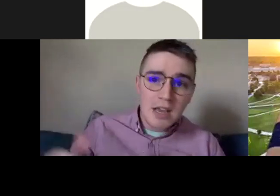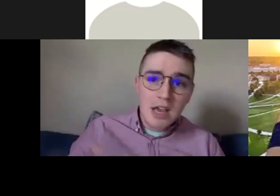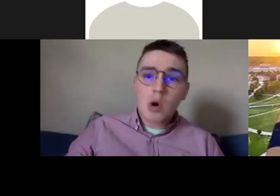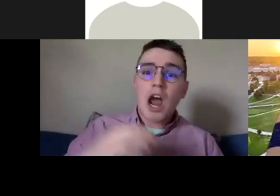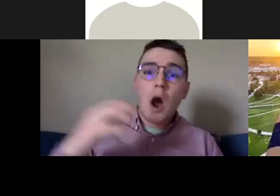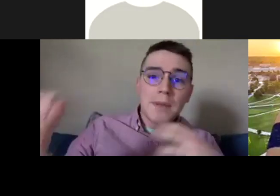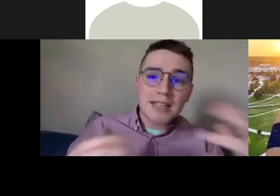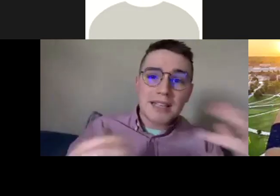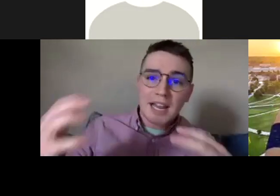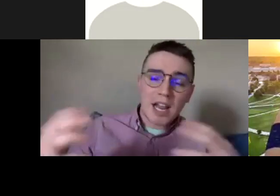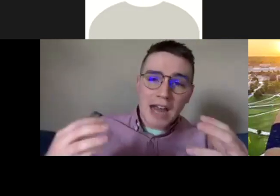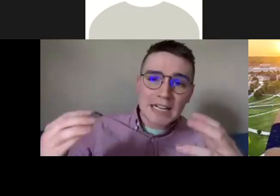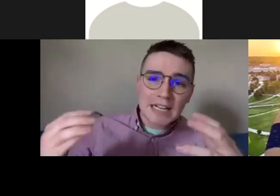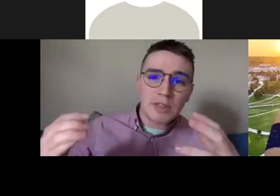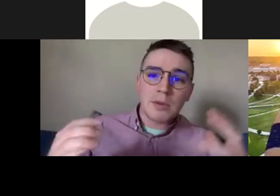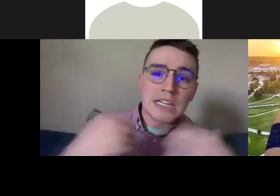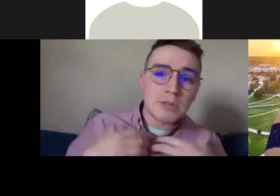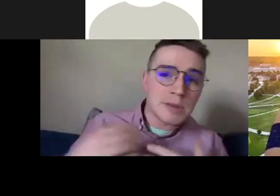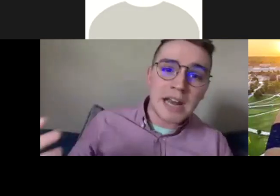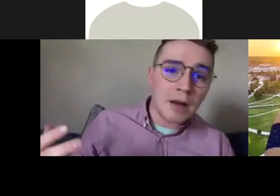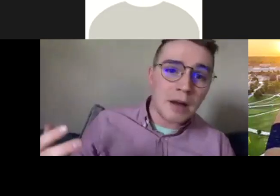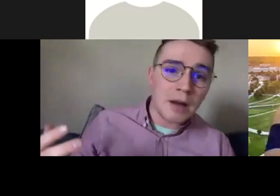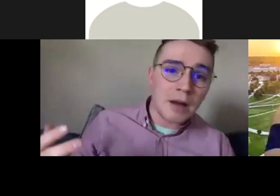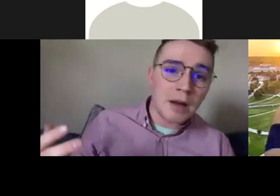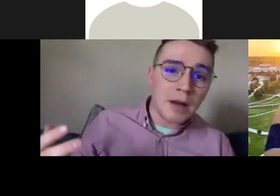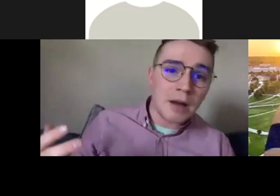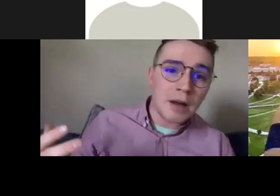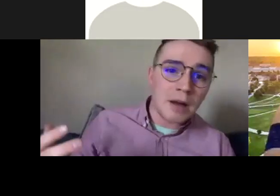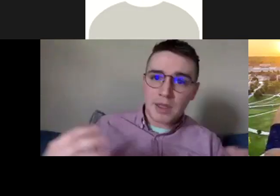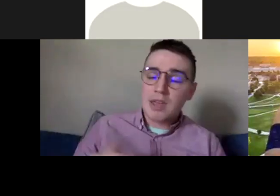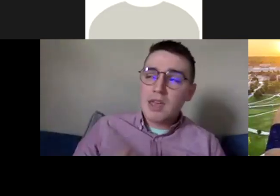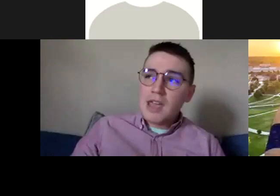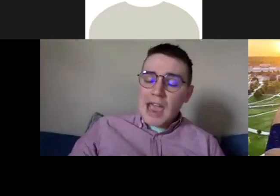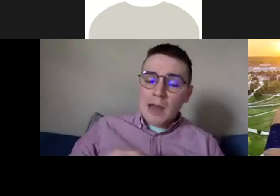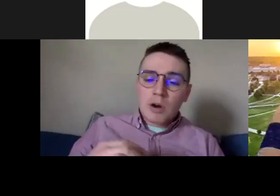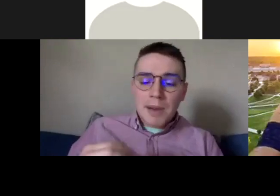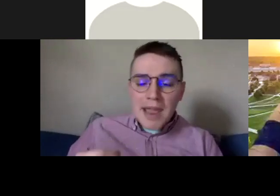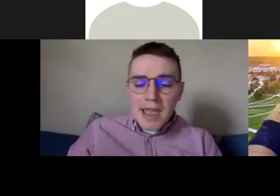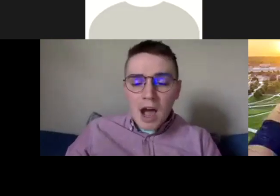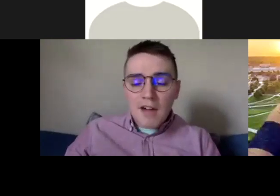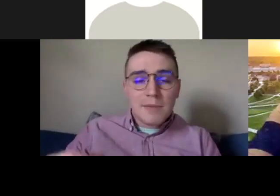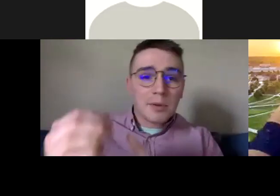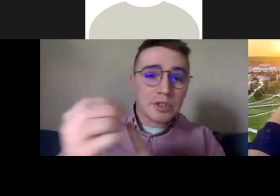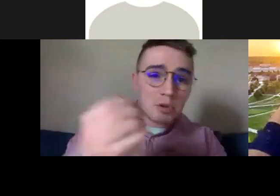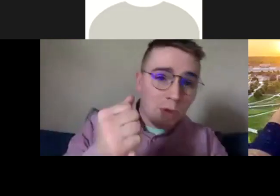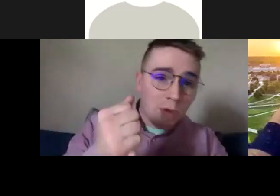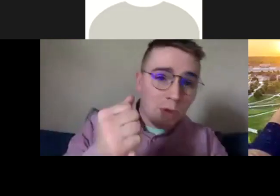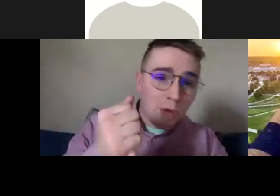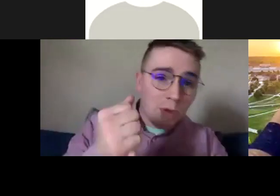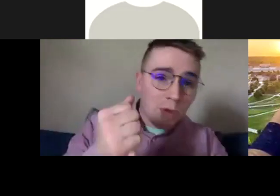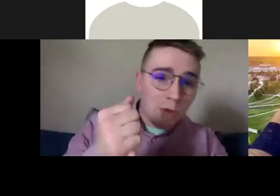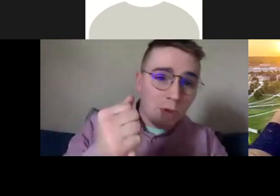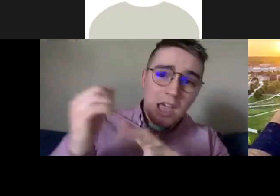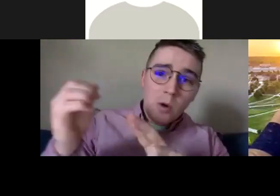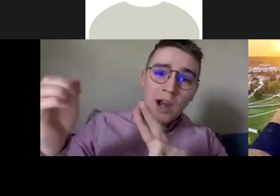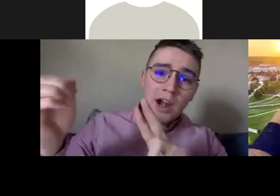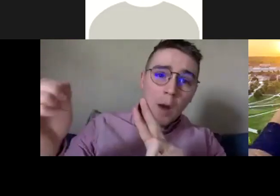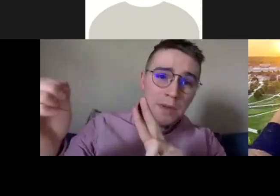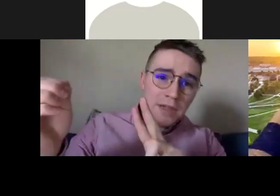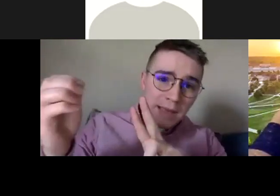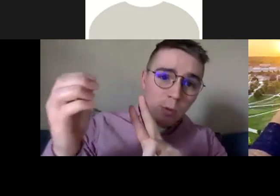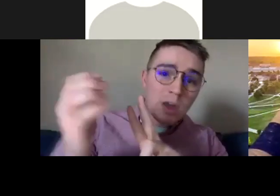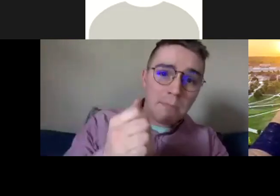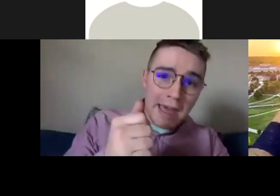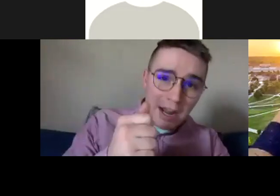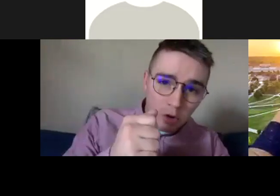Voces, who are helping us get in contact with communities we may not already be in contact with. And we're paying off people's rent and utilities. We are